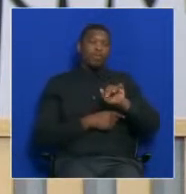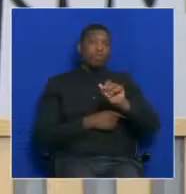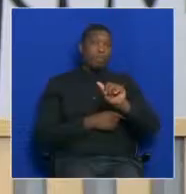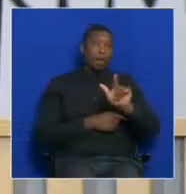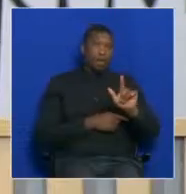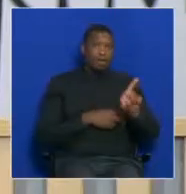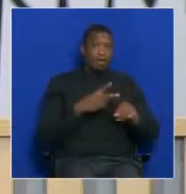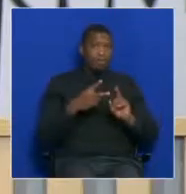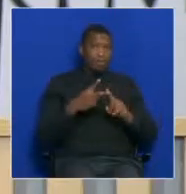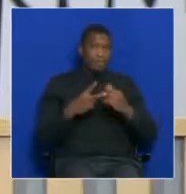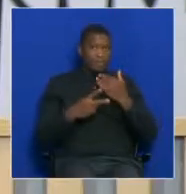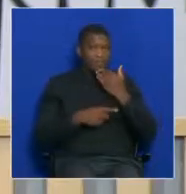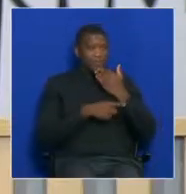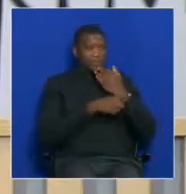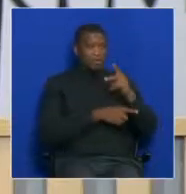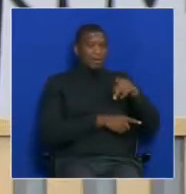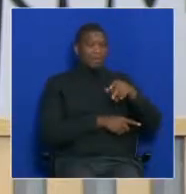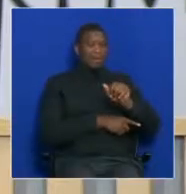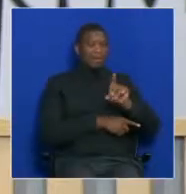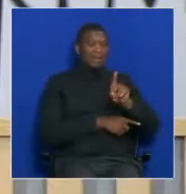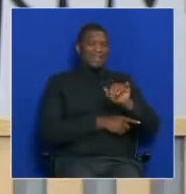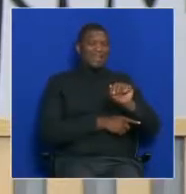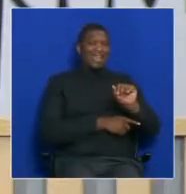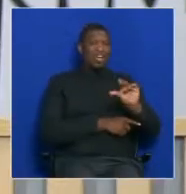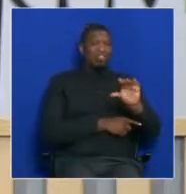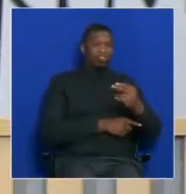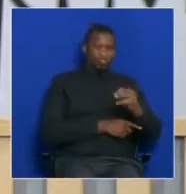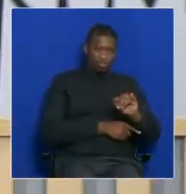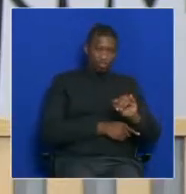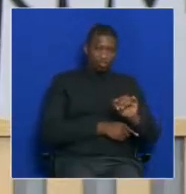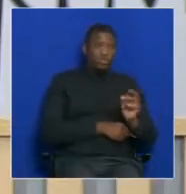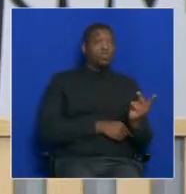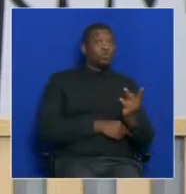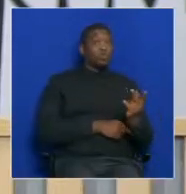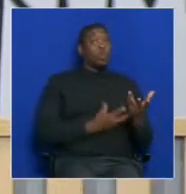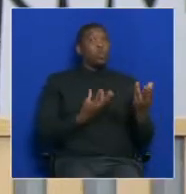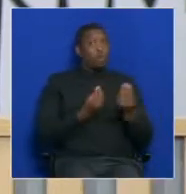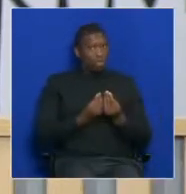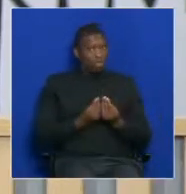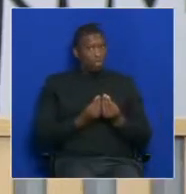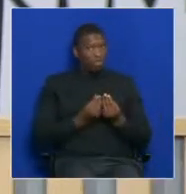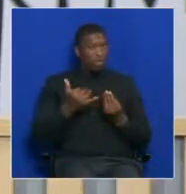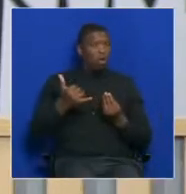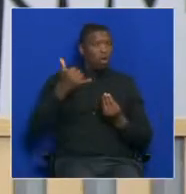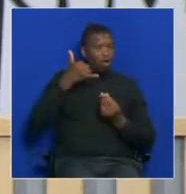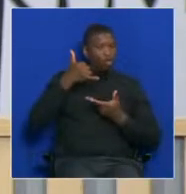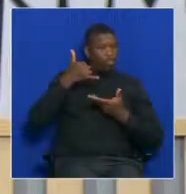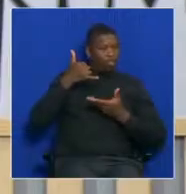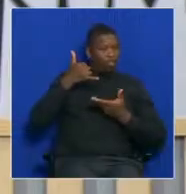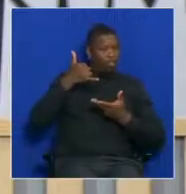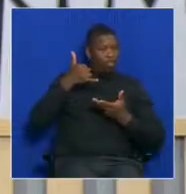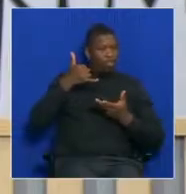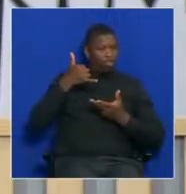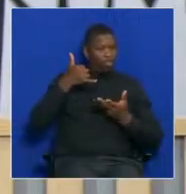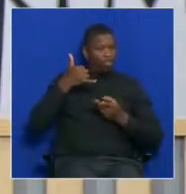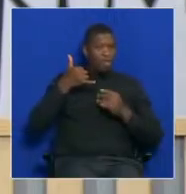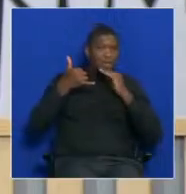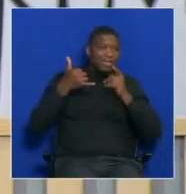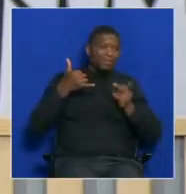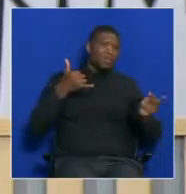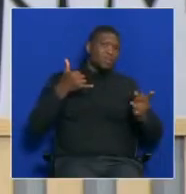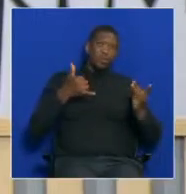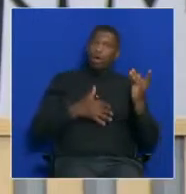call, or the conversation between her and Nkabinde, which makes them witnesses in